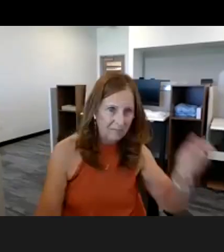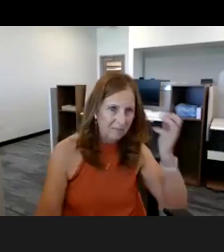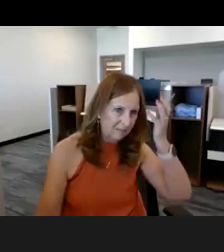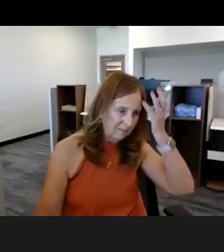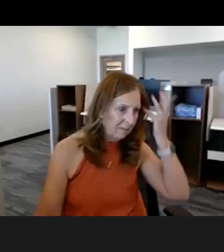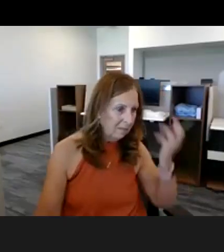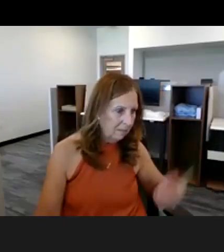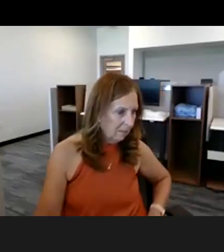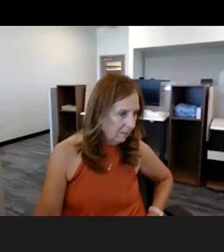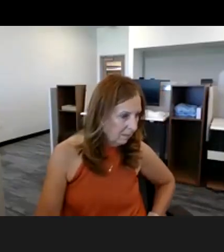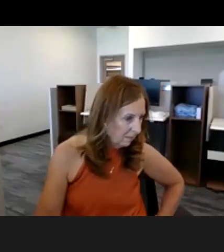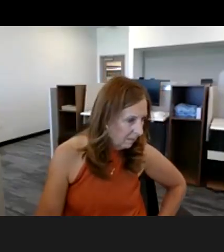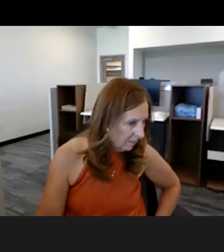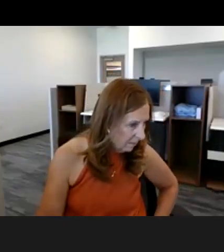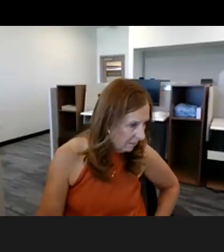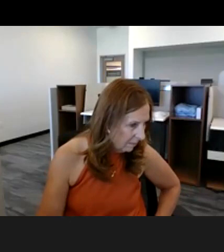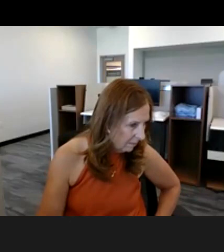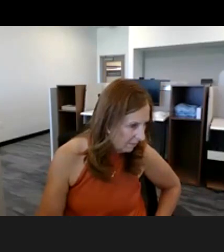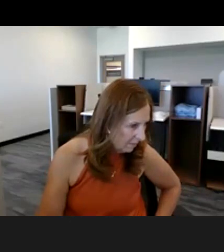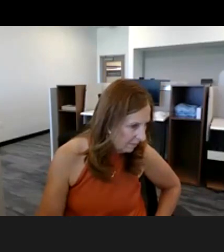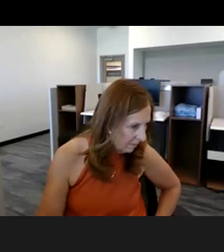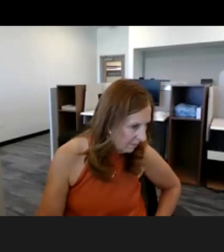Is advanced language access? I don't think